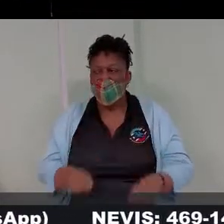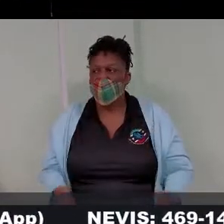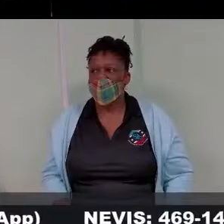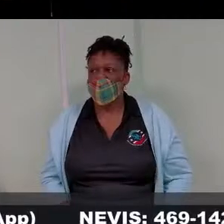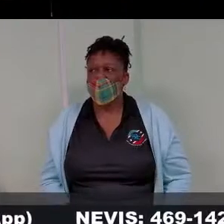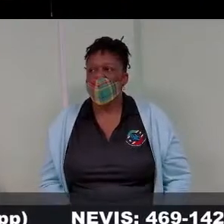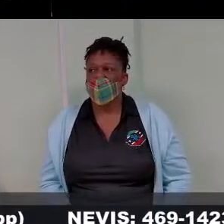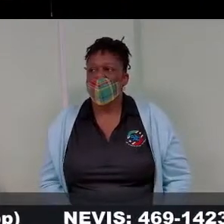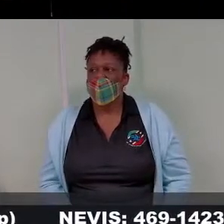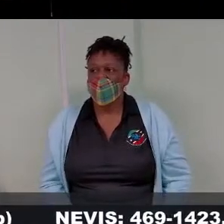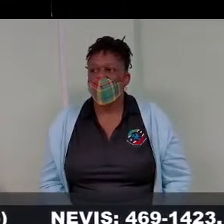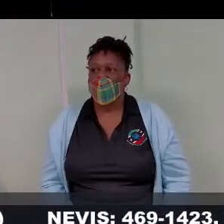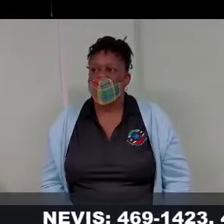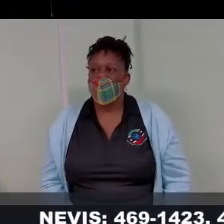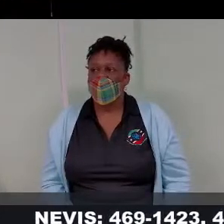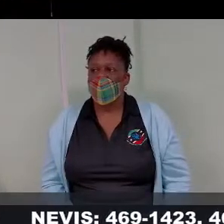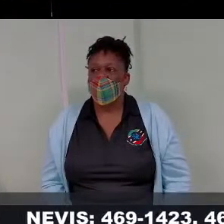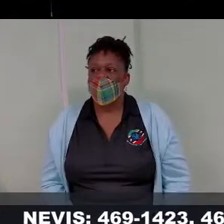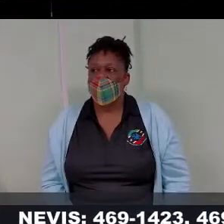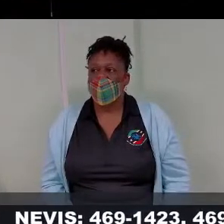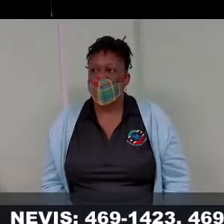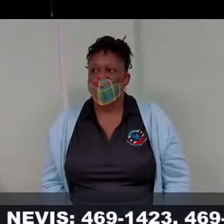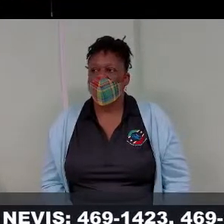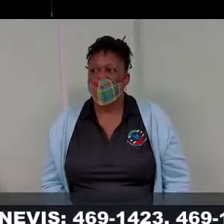Dr. Wilkinson.